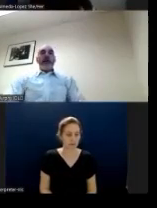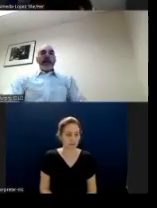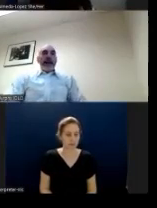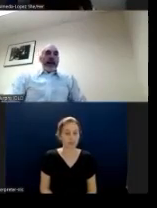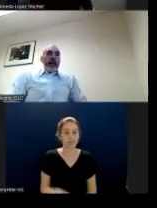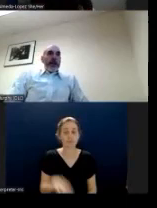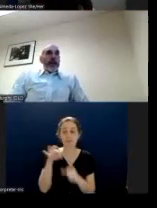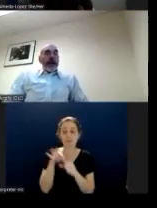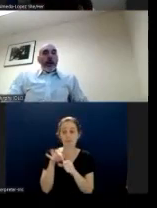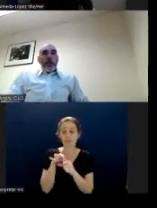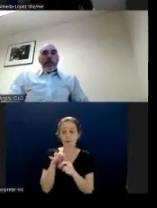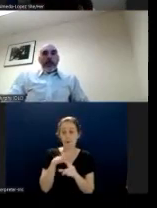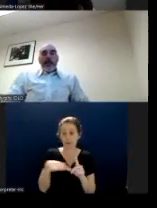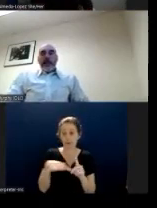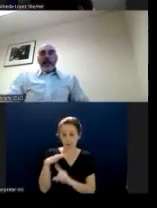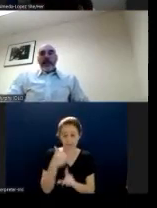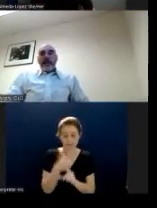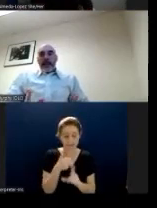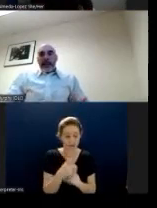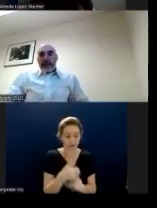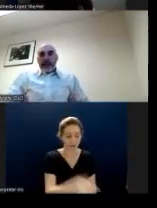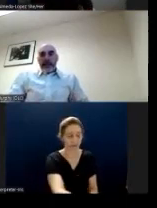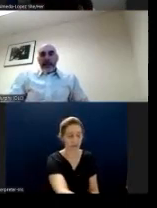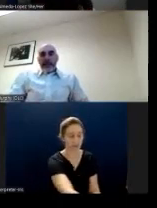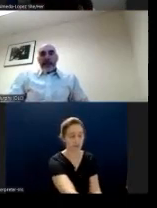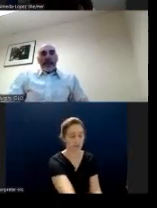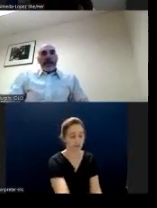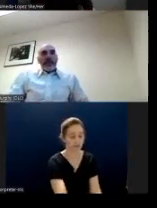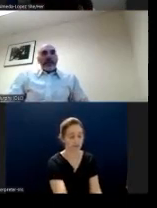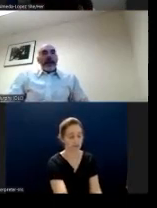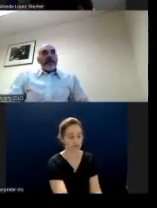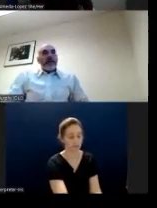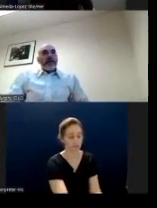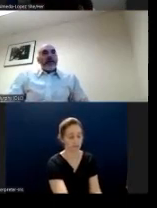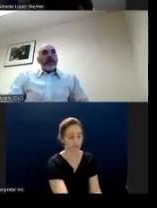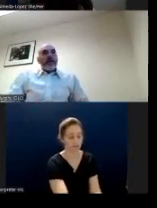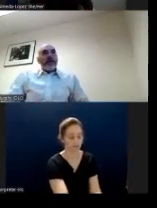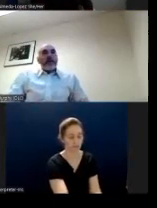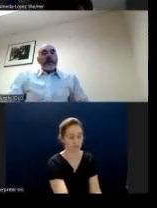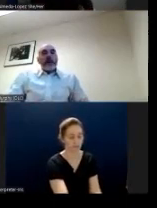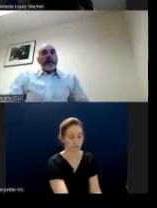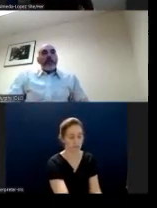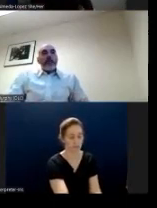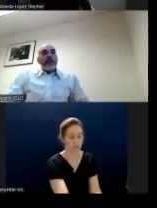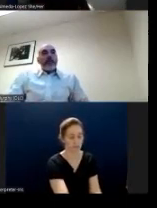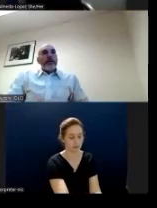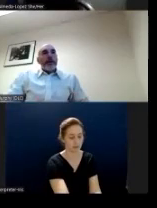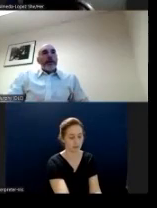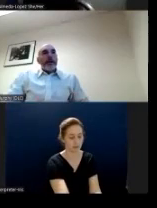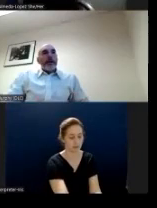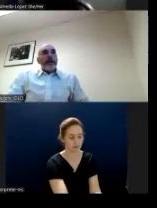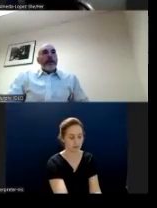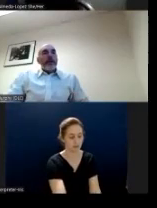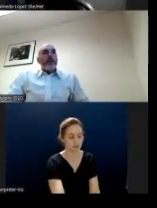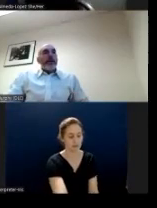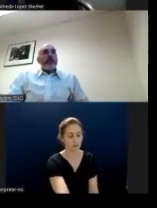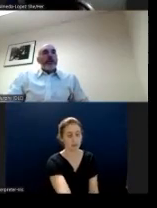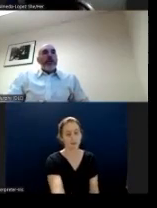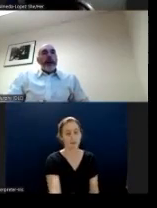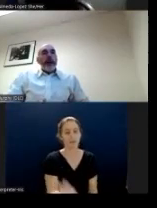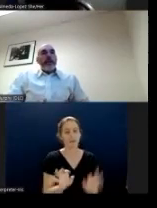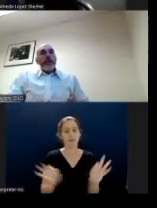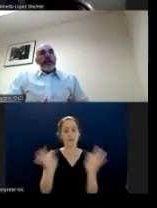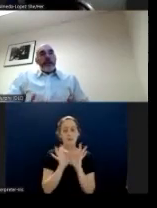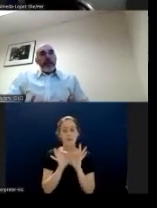The voting area is the next thing that you'll encounter when you're voting. You want to make